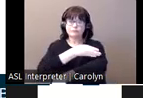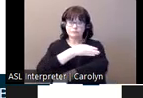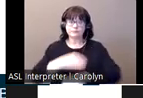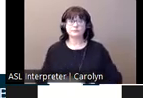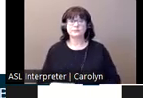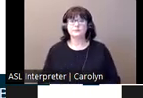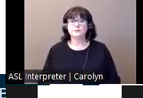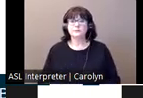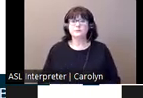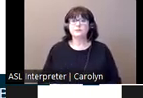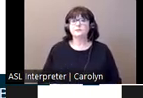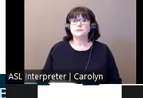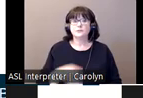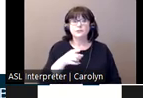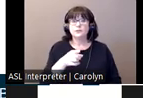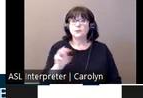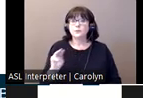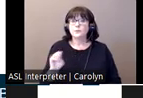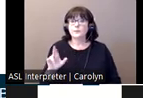in the fire when it comes to micro-credentials.